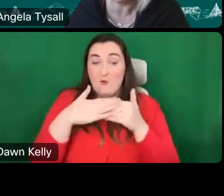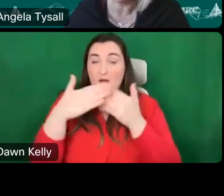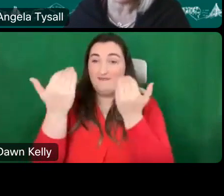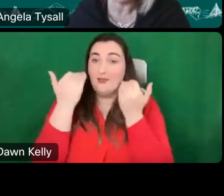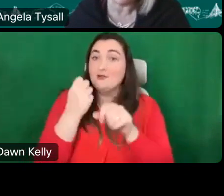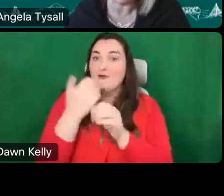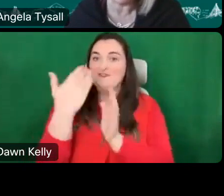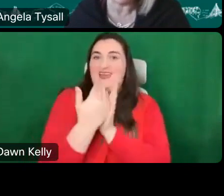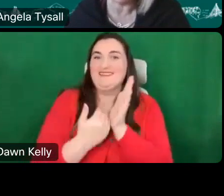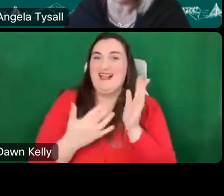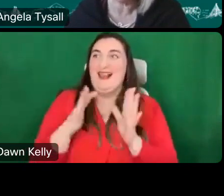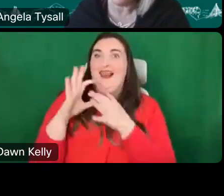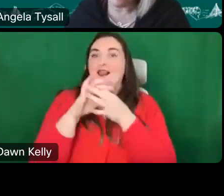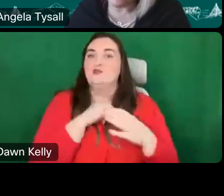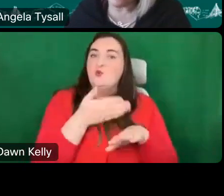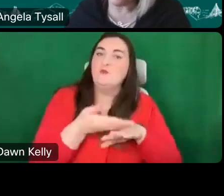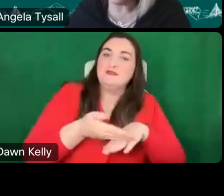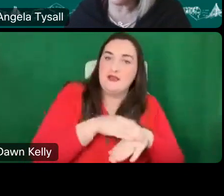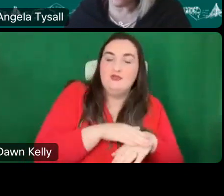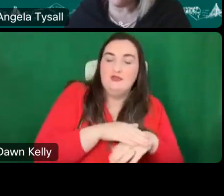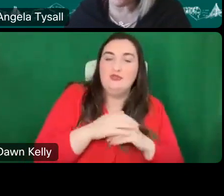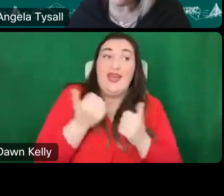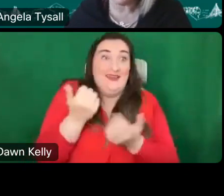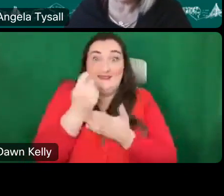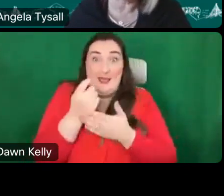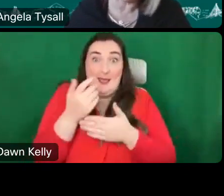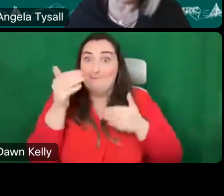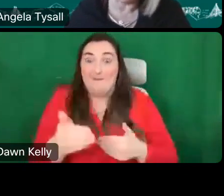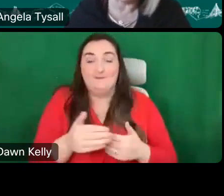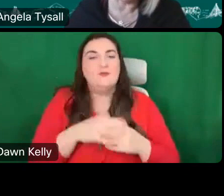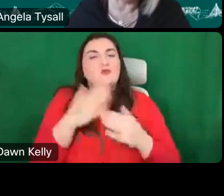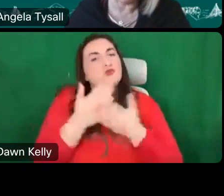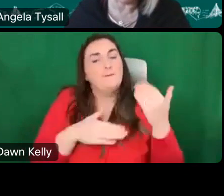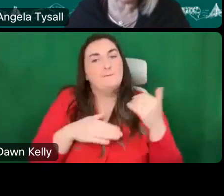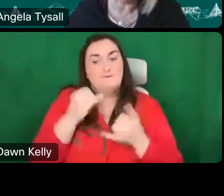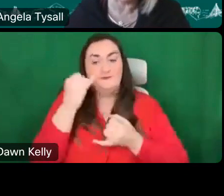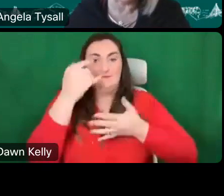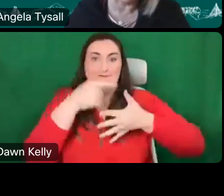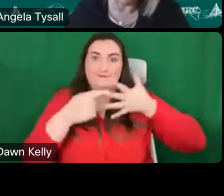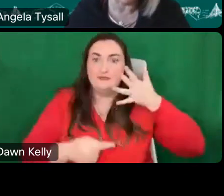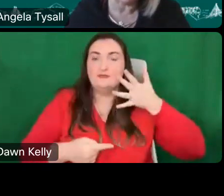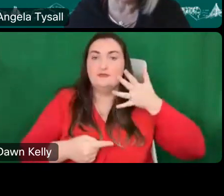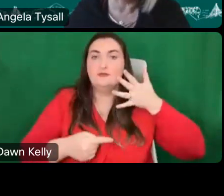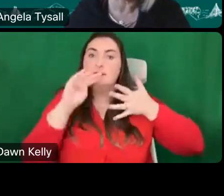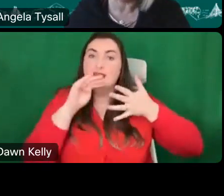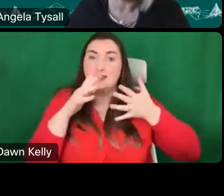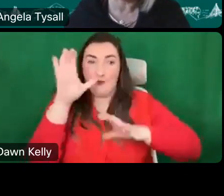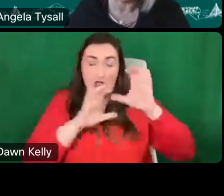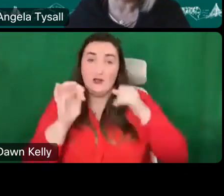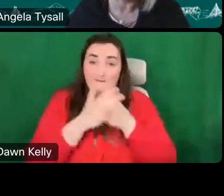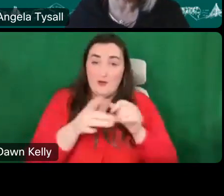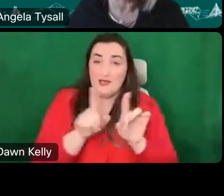as well at any stage. And there are certain criteria that the notifications will be looking for as well